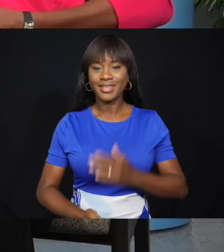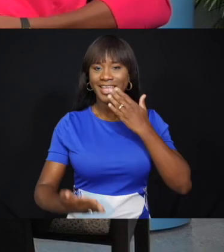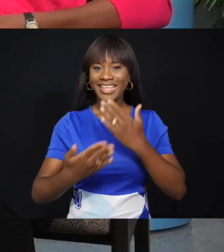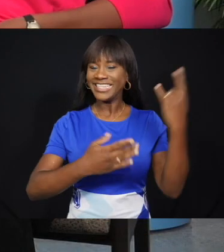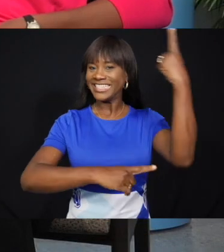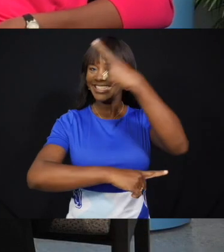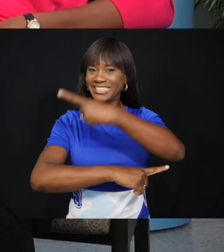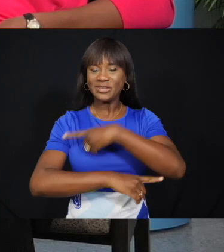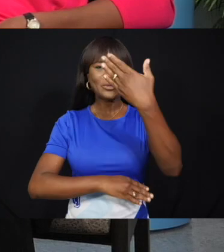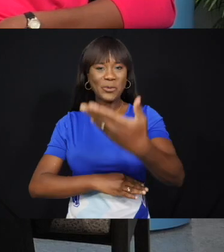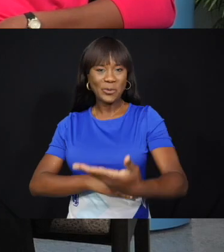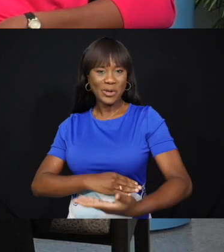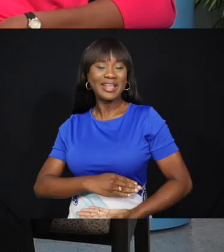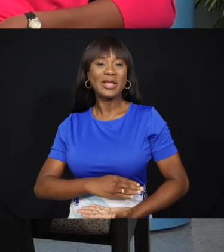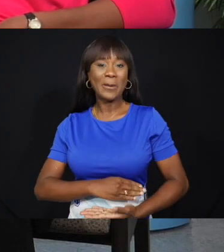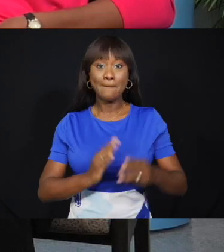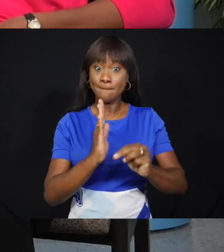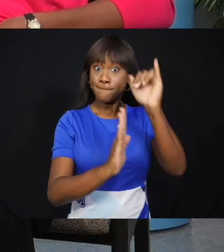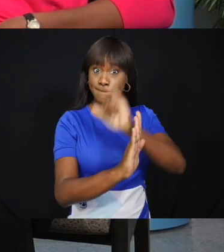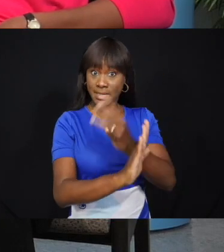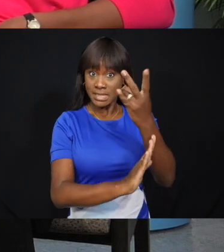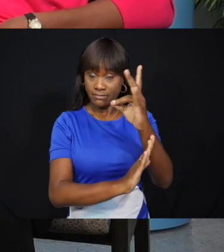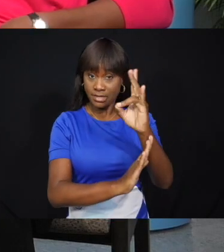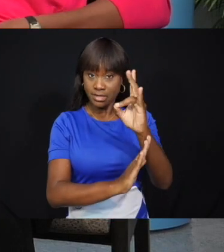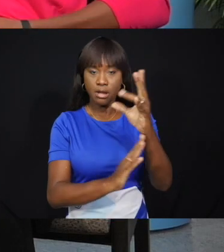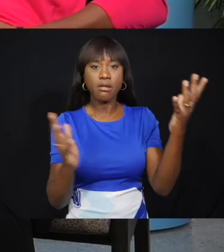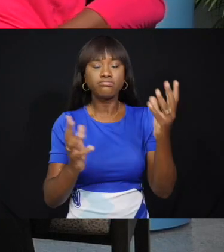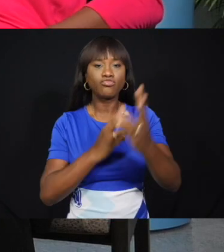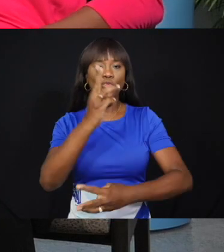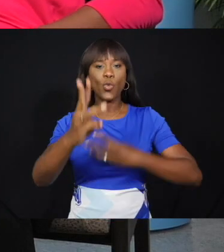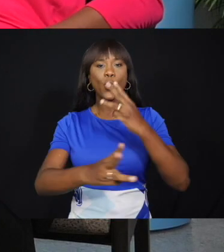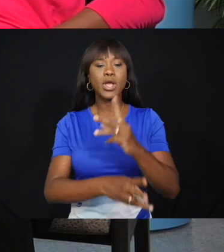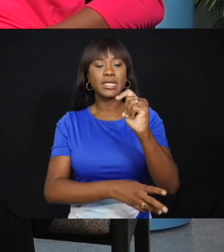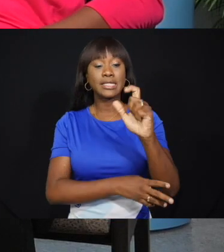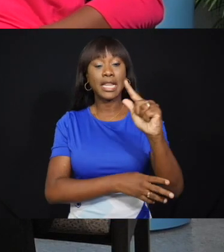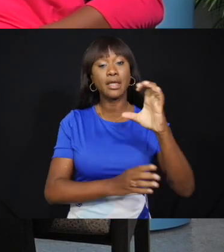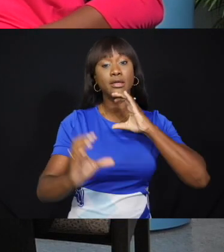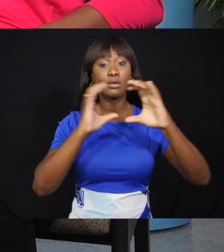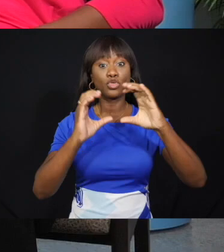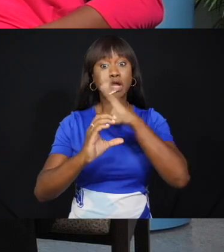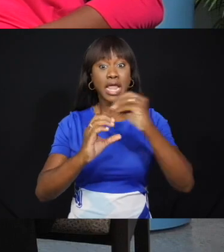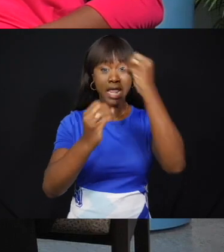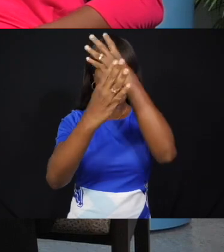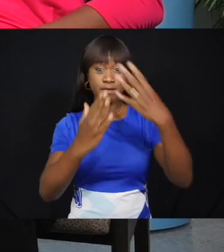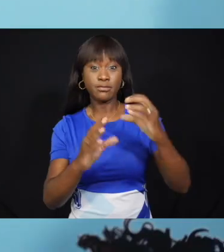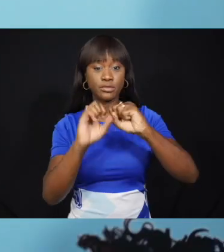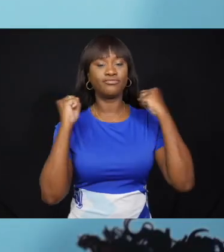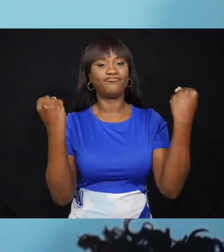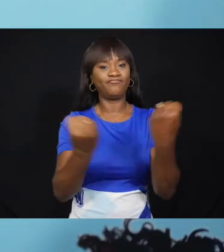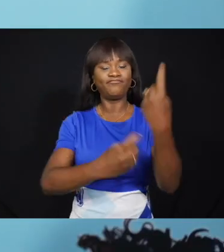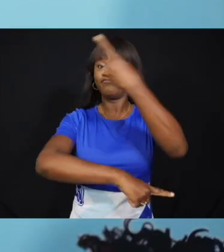Good day and welcome. May 17th, it's World Telecommunication and Information Society